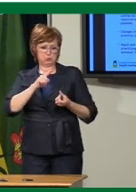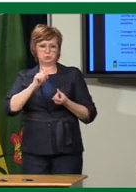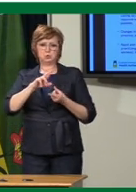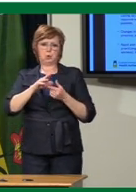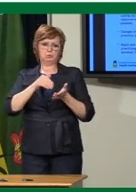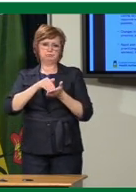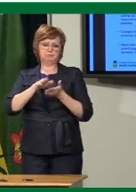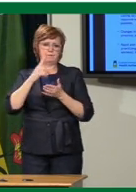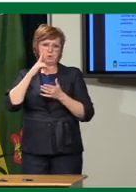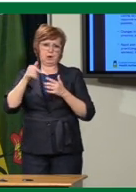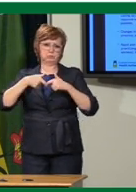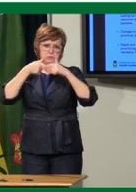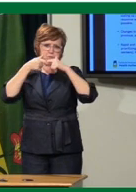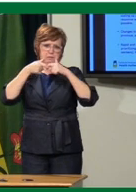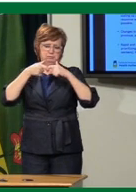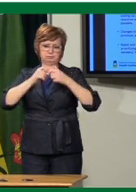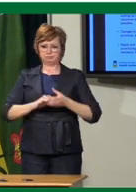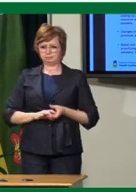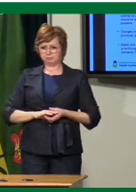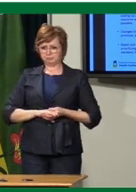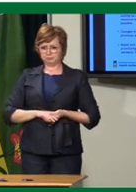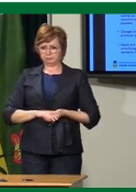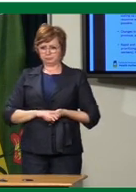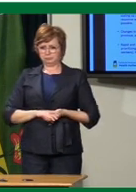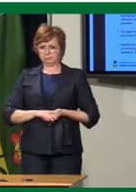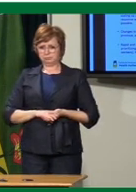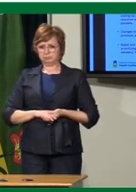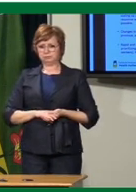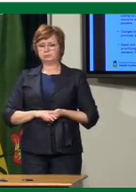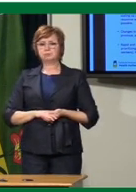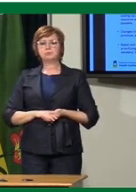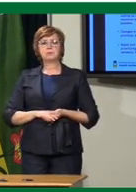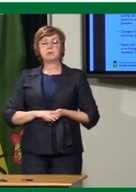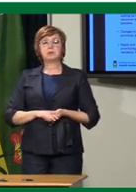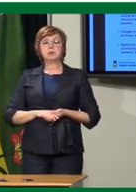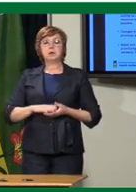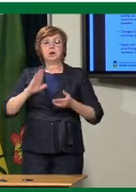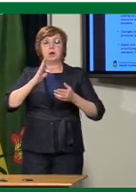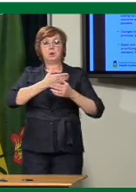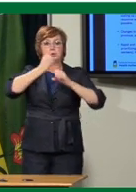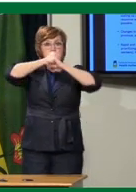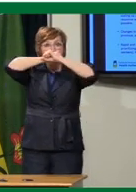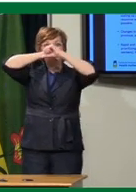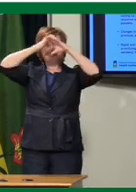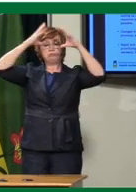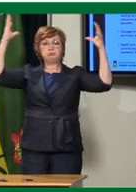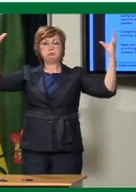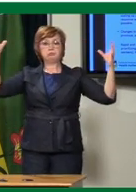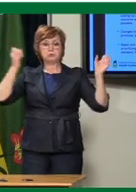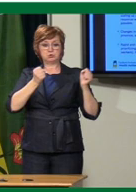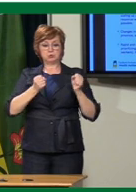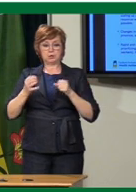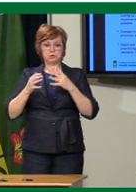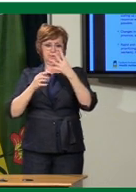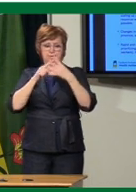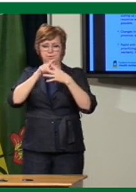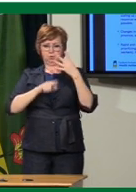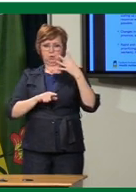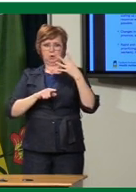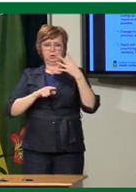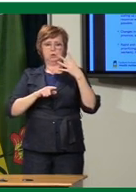Over the longer term, we are continuing to assess our need to slow down or resume services based